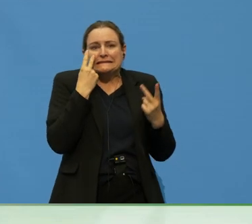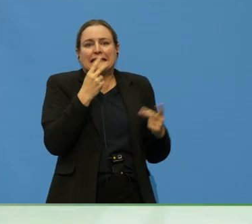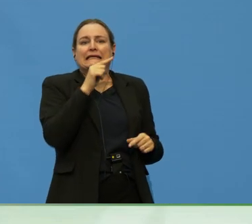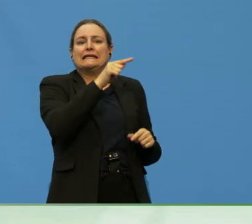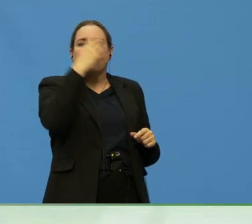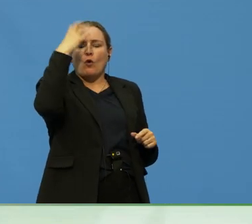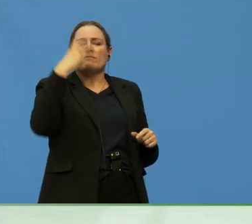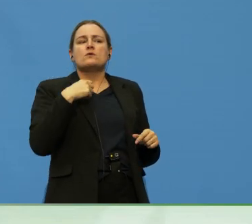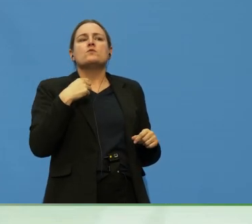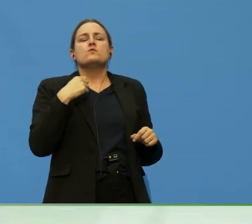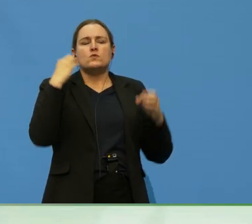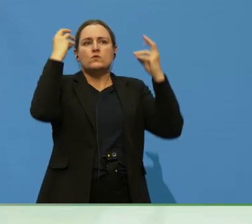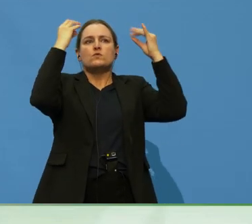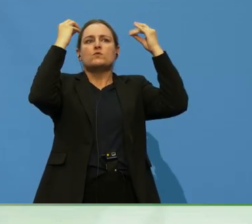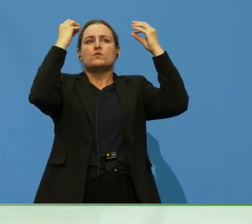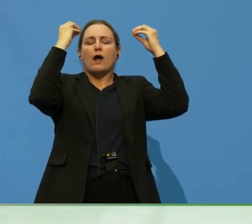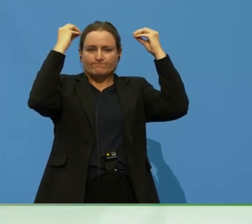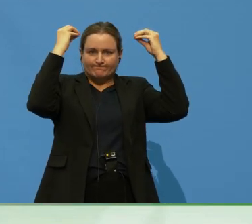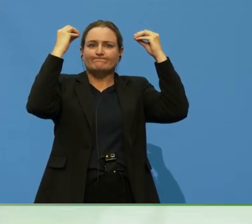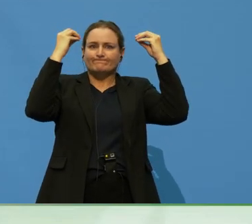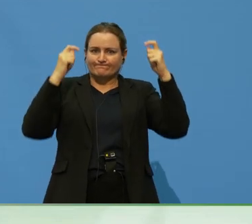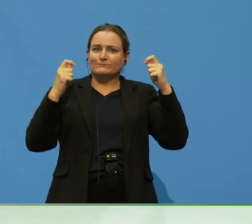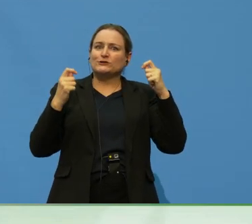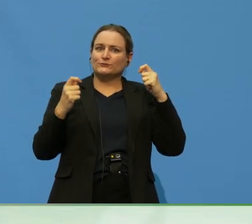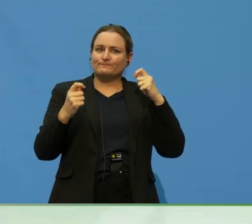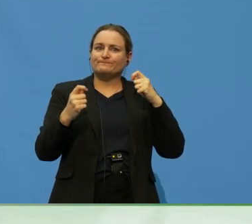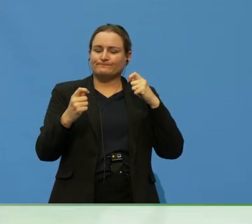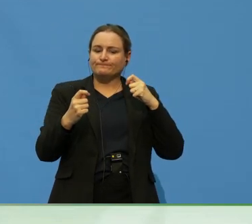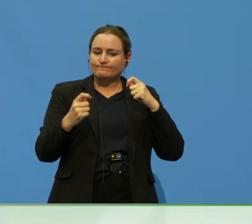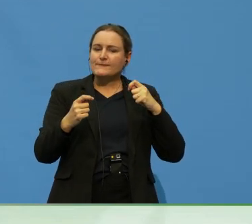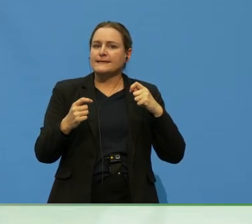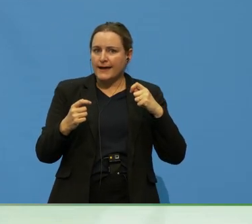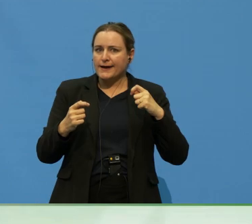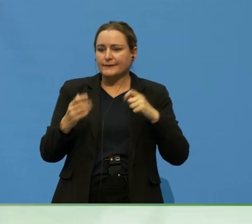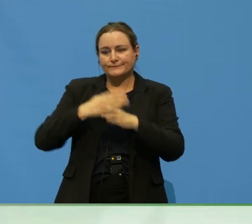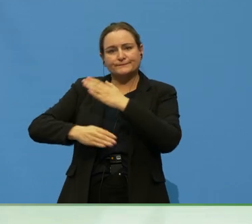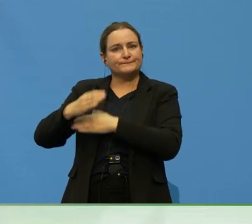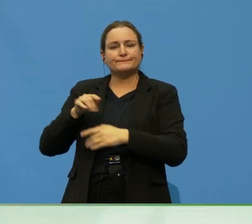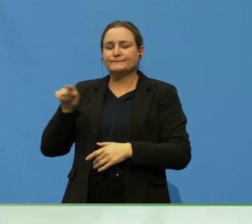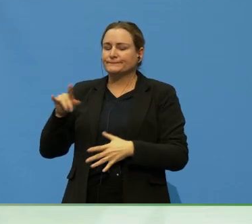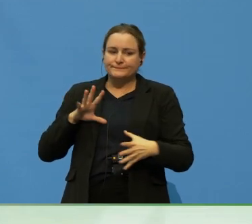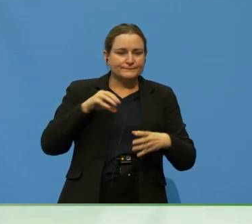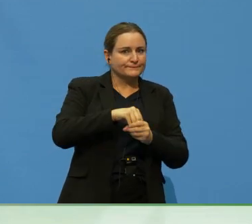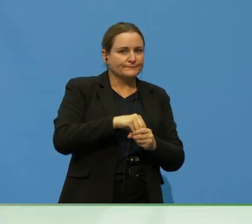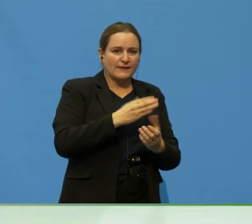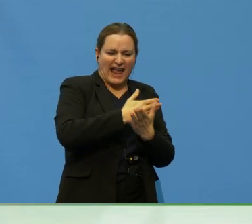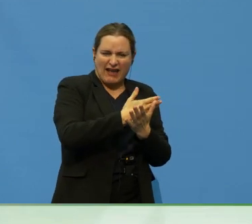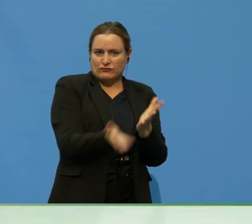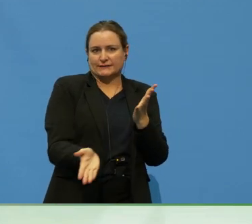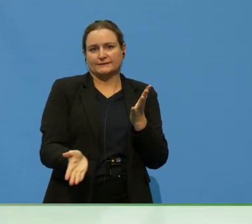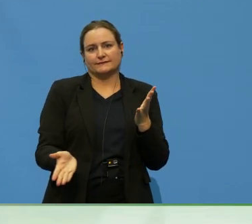where we're trying to get the message across that every single decision that is made impacts